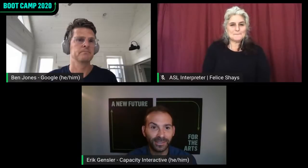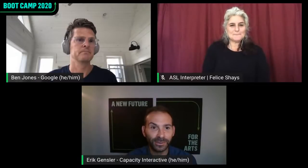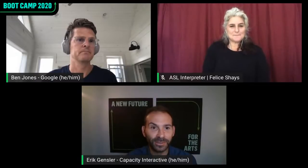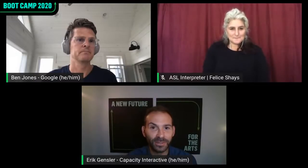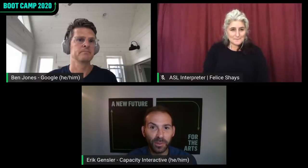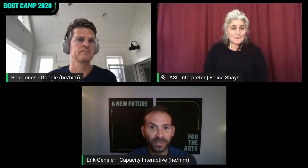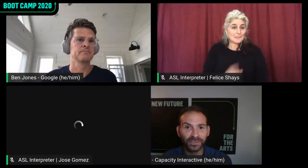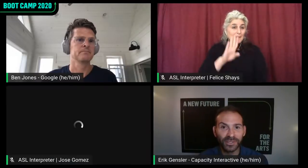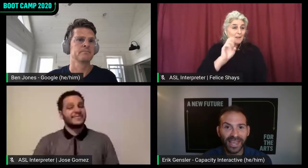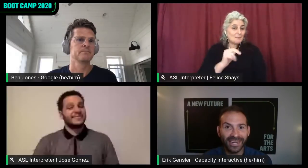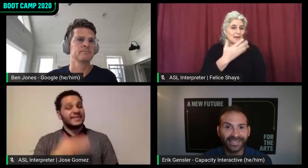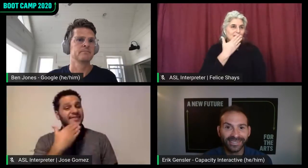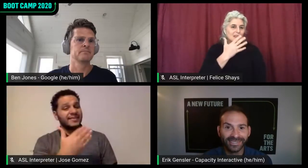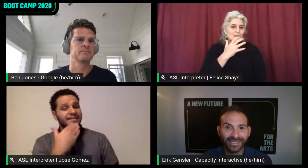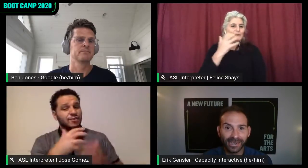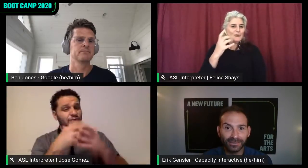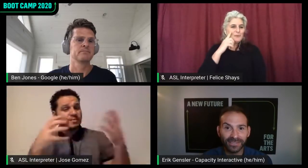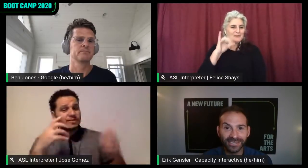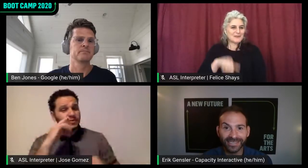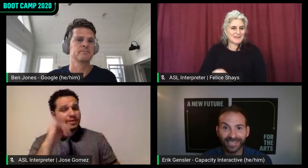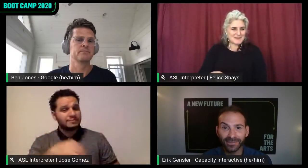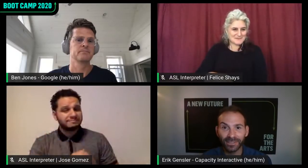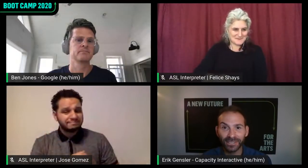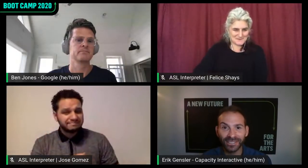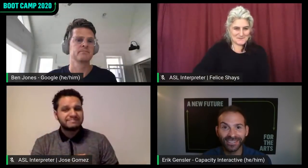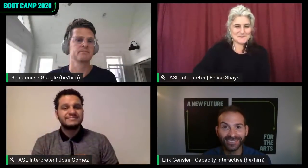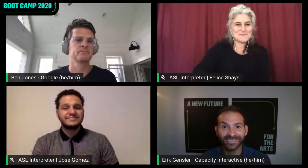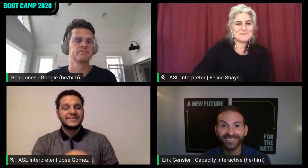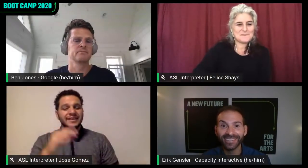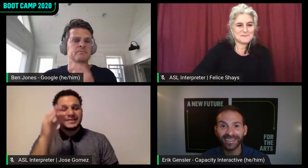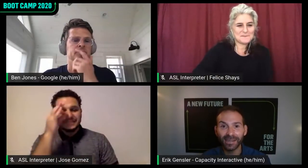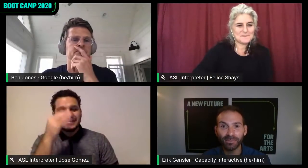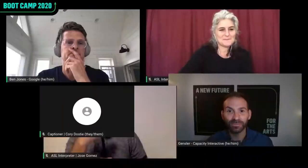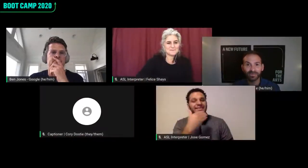Ben, thank you so much for that. Felice, thanks for your